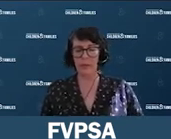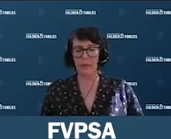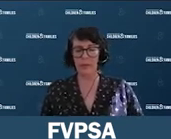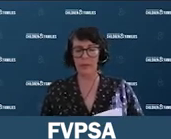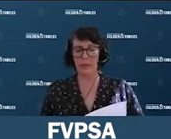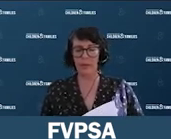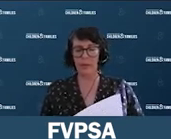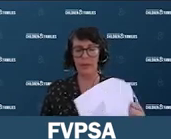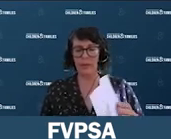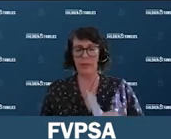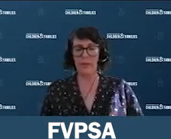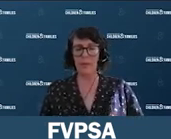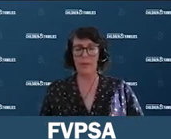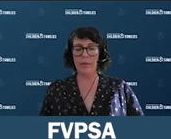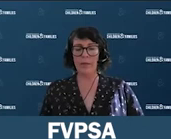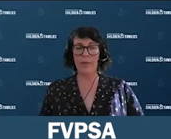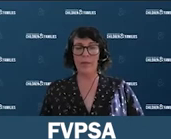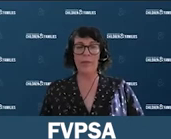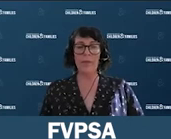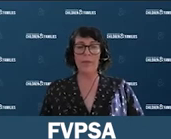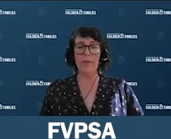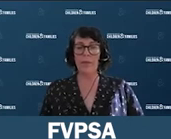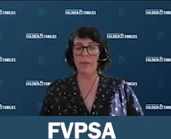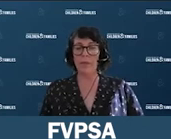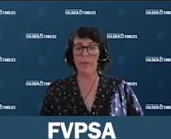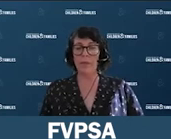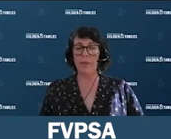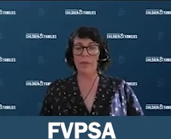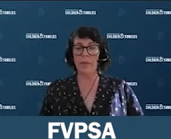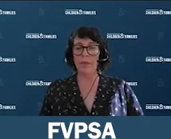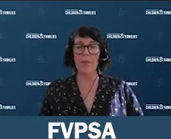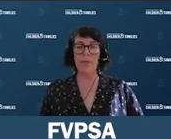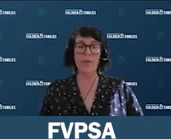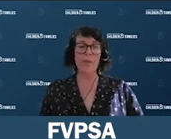victimization. All right, we've got one more.